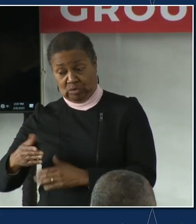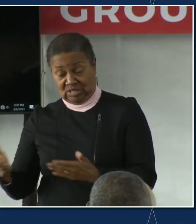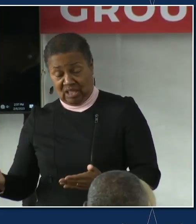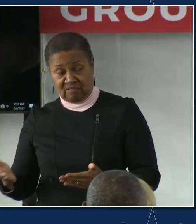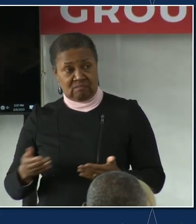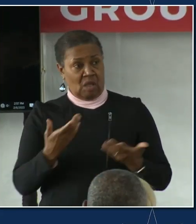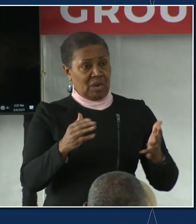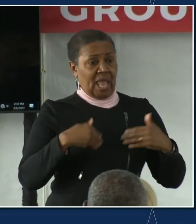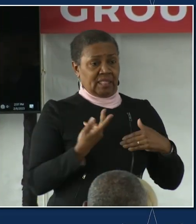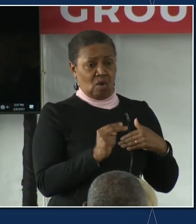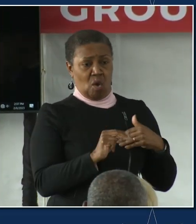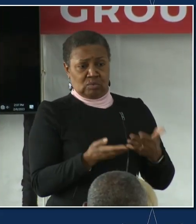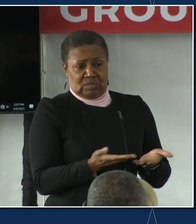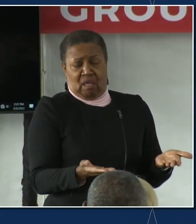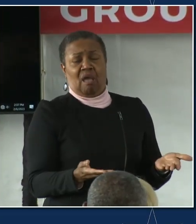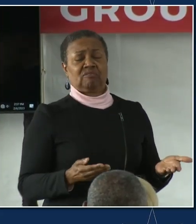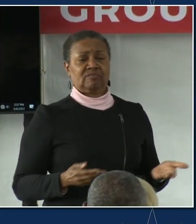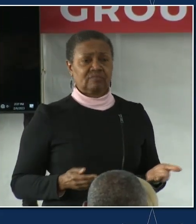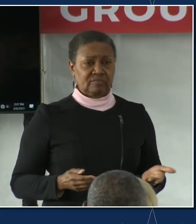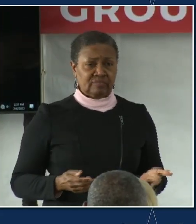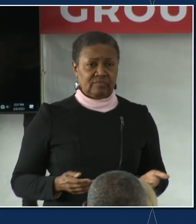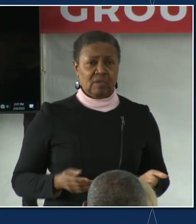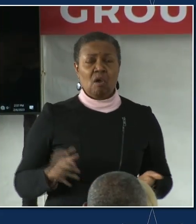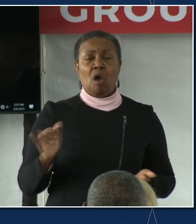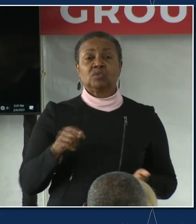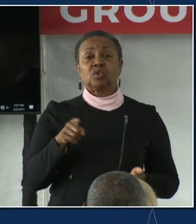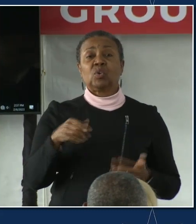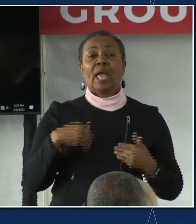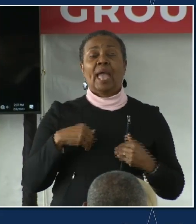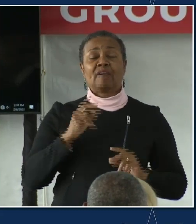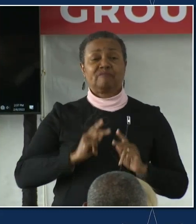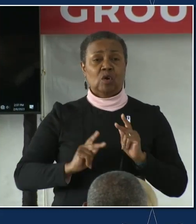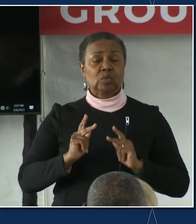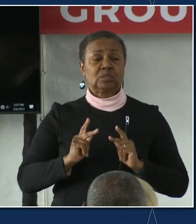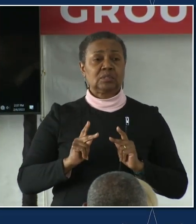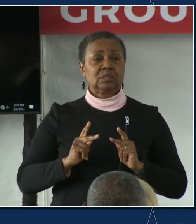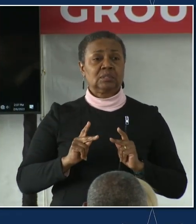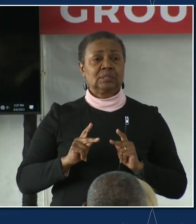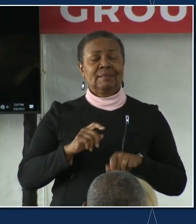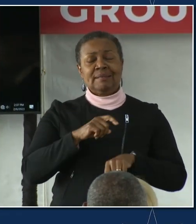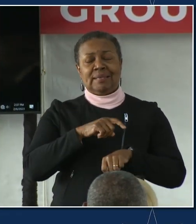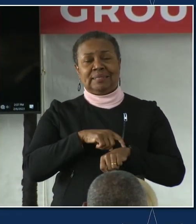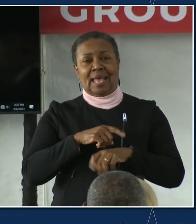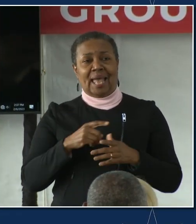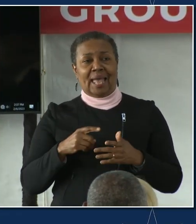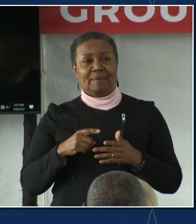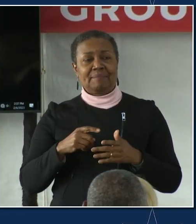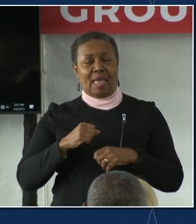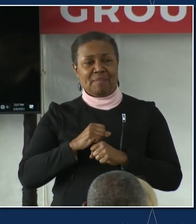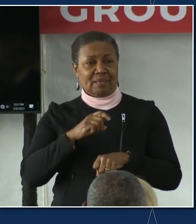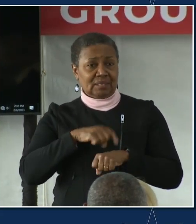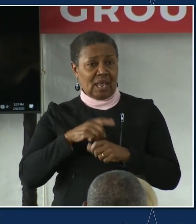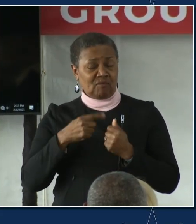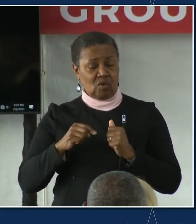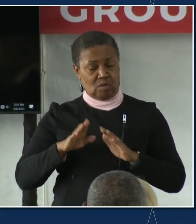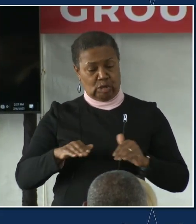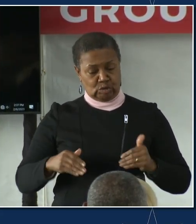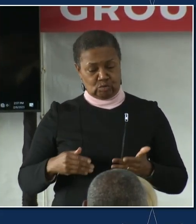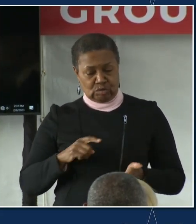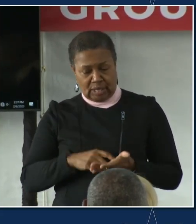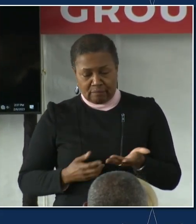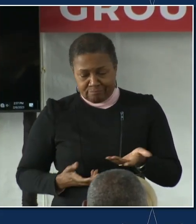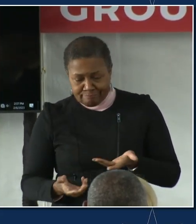because they had their own stuff. And also you had folks spending time and making time for their